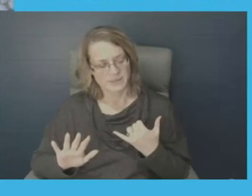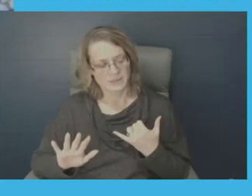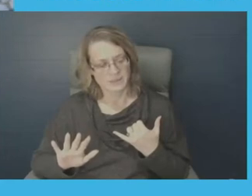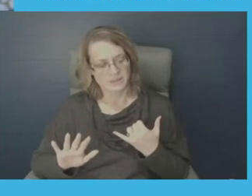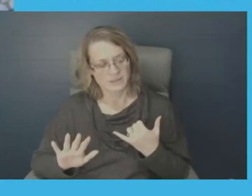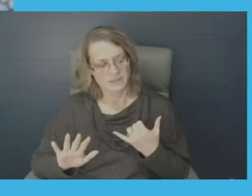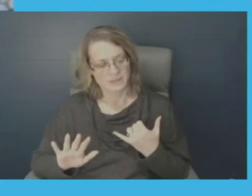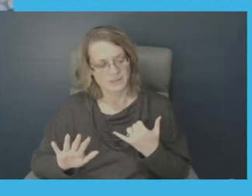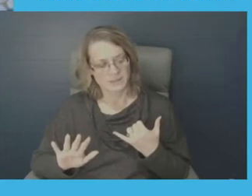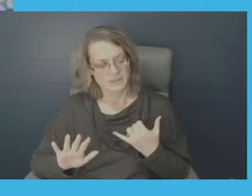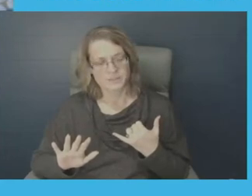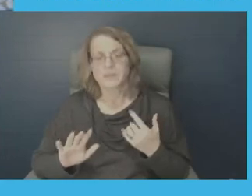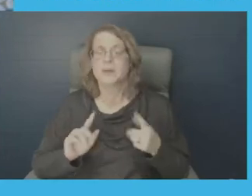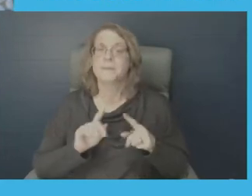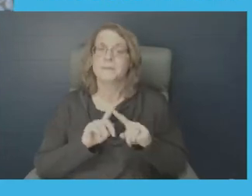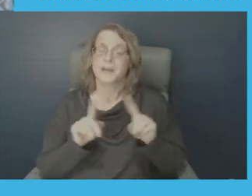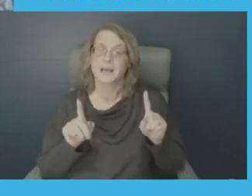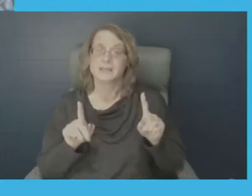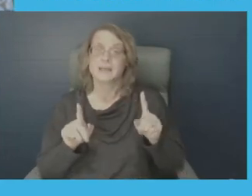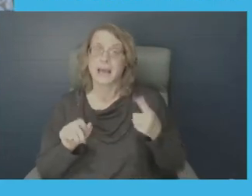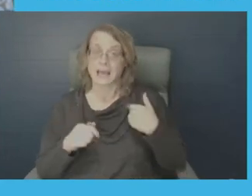thing.